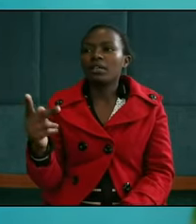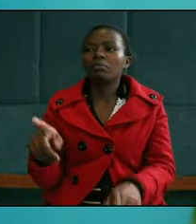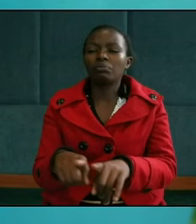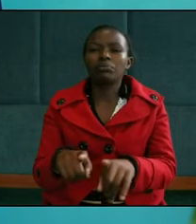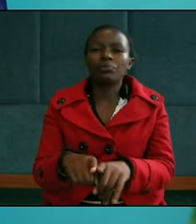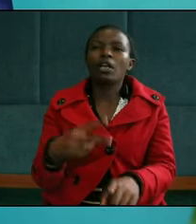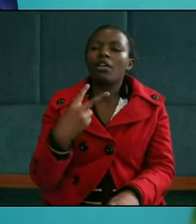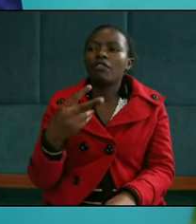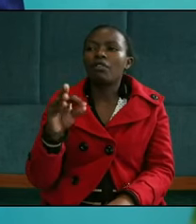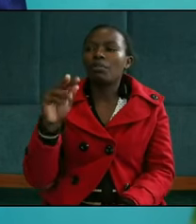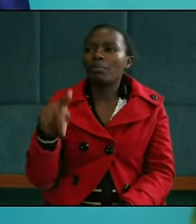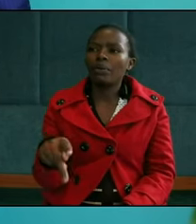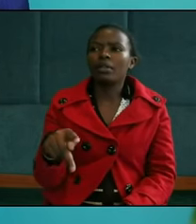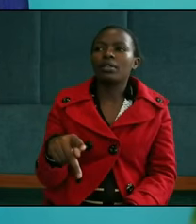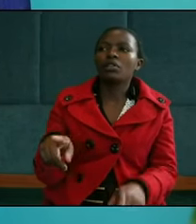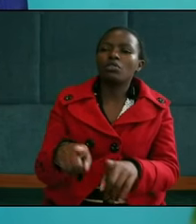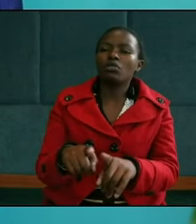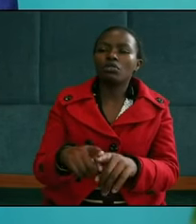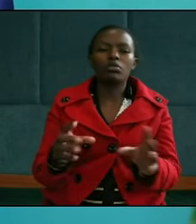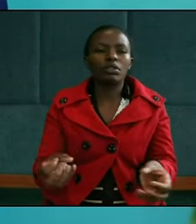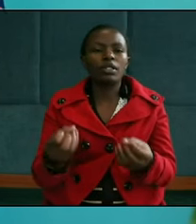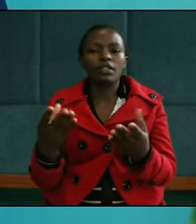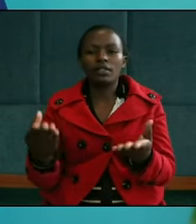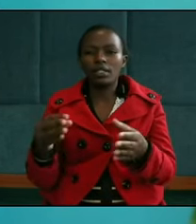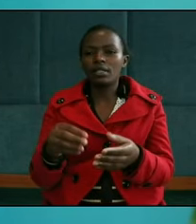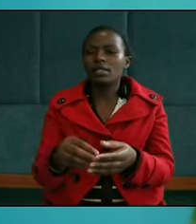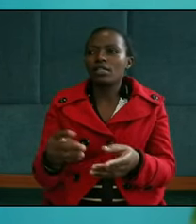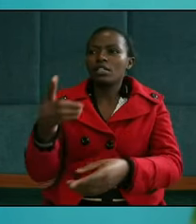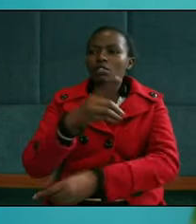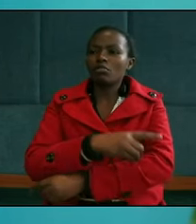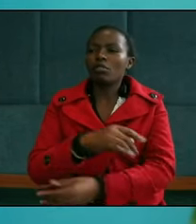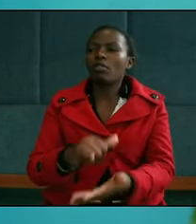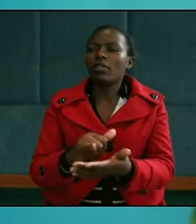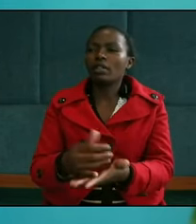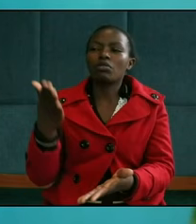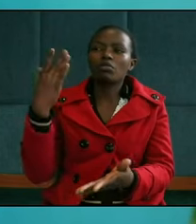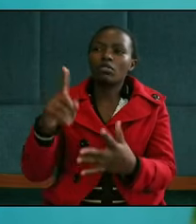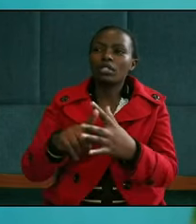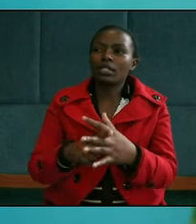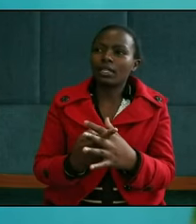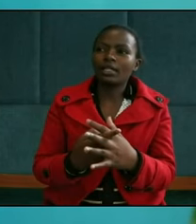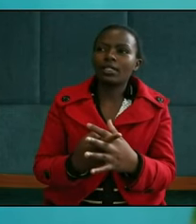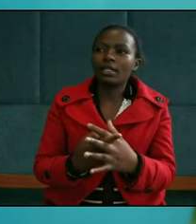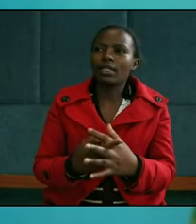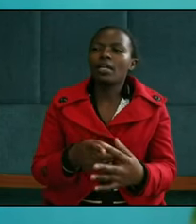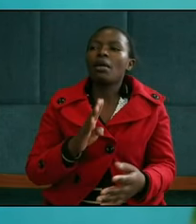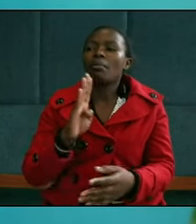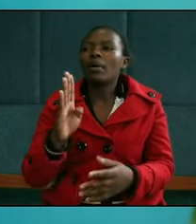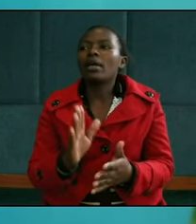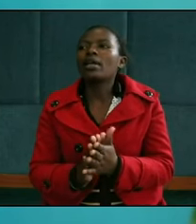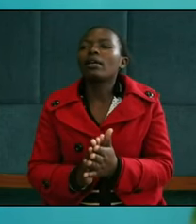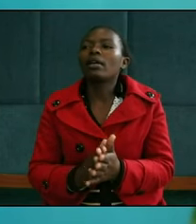of Prophets Correspondence School in East Africa was started in 1954. It was founded by Pastor Robert